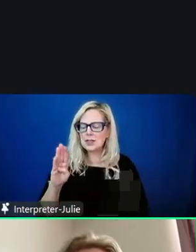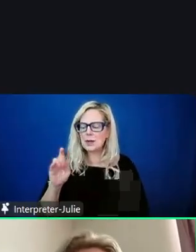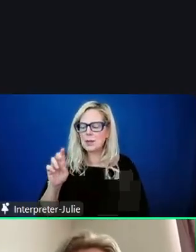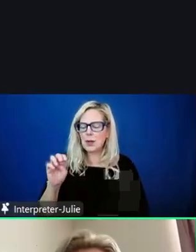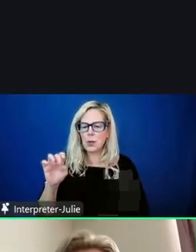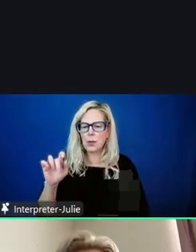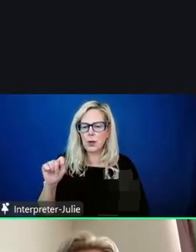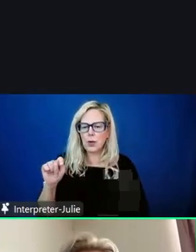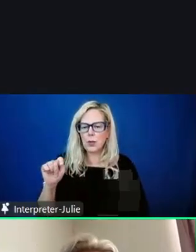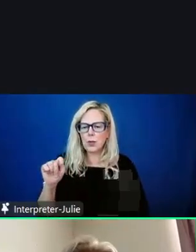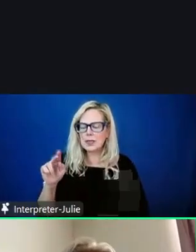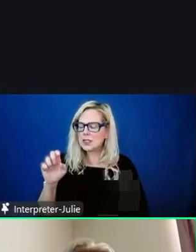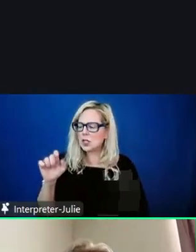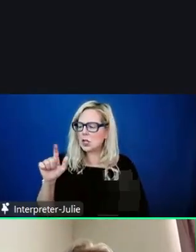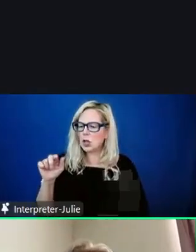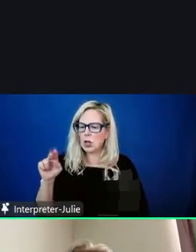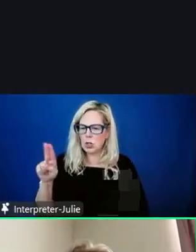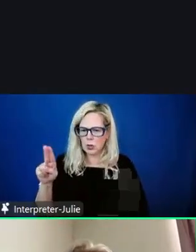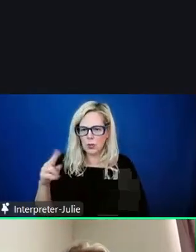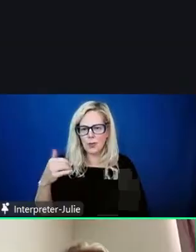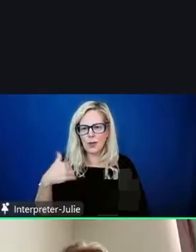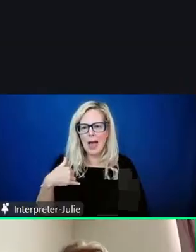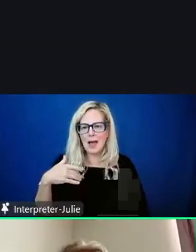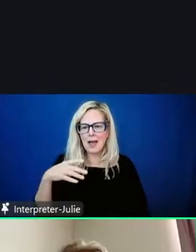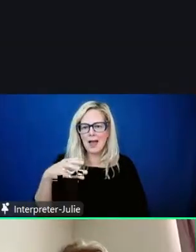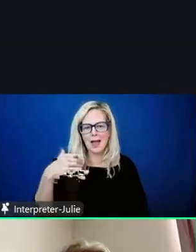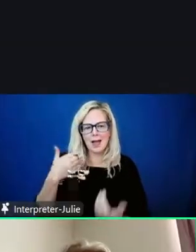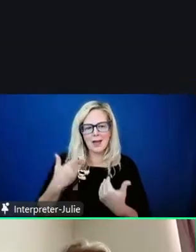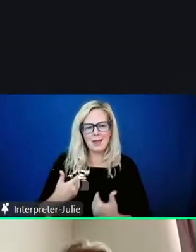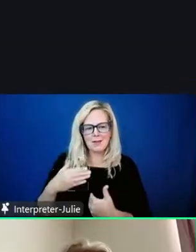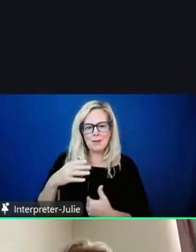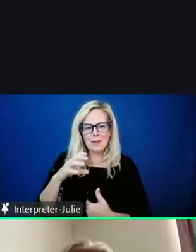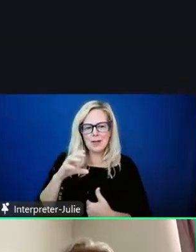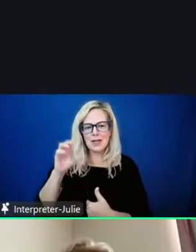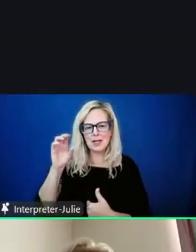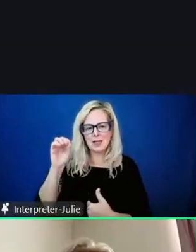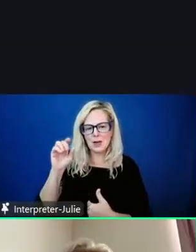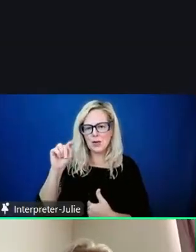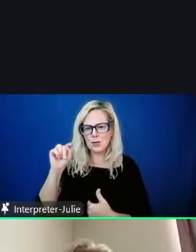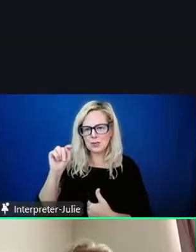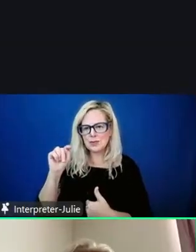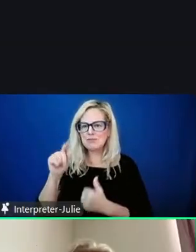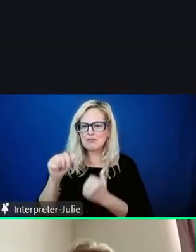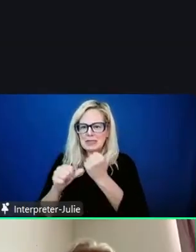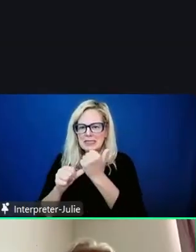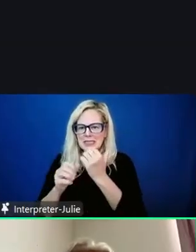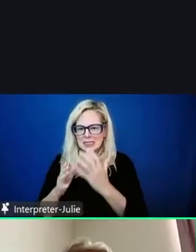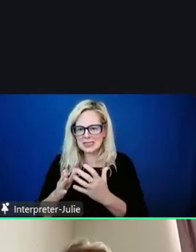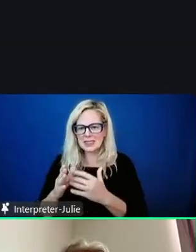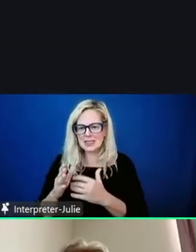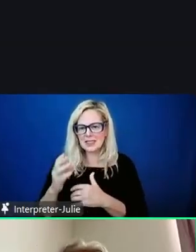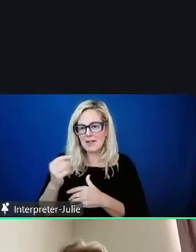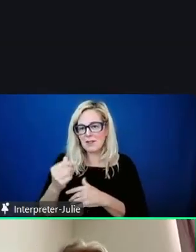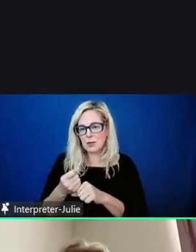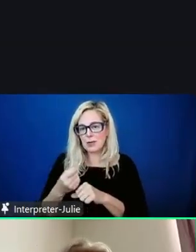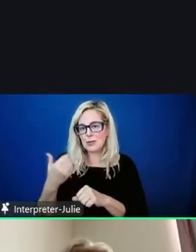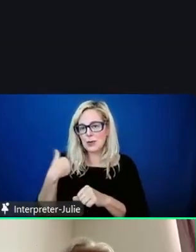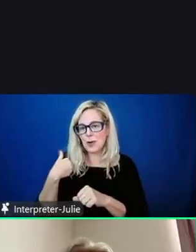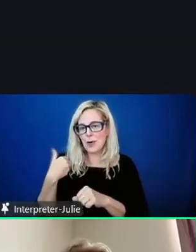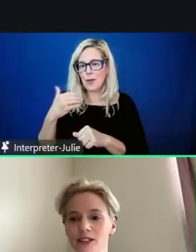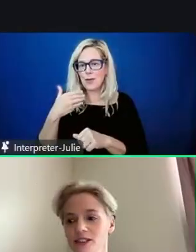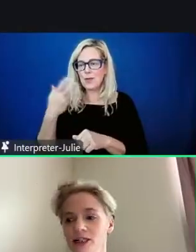about 6 years now. And a few years back, my wife and I decided to go